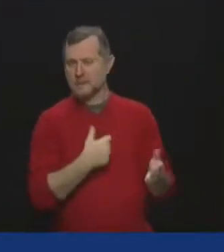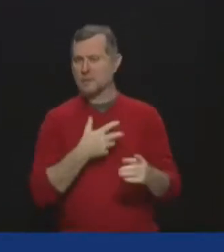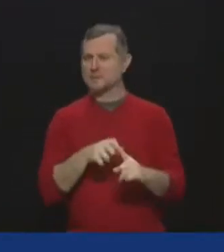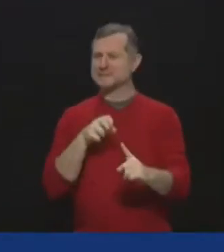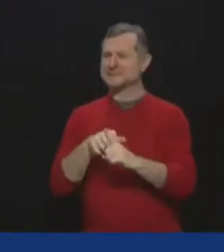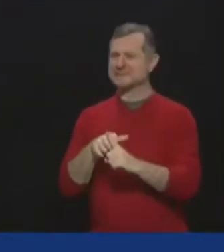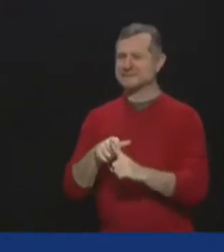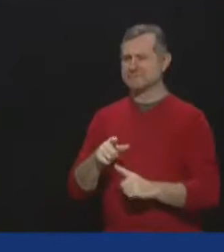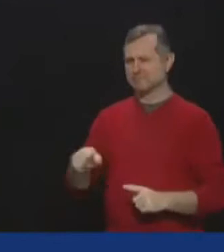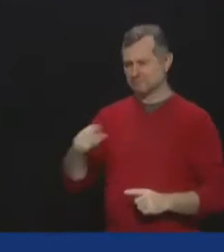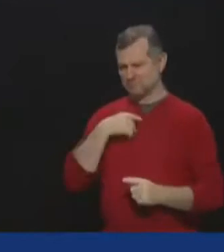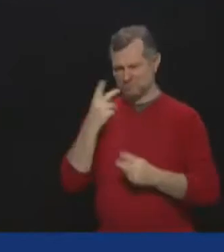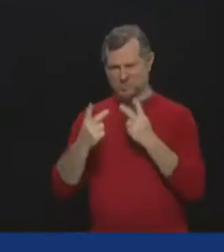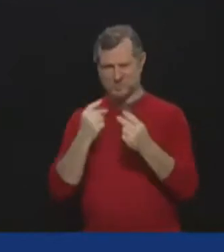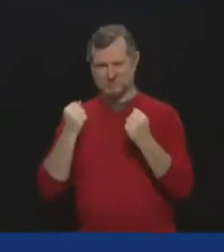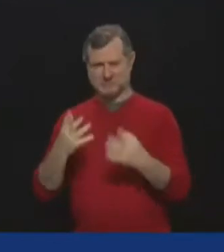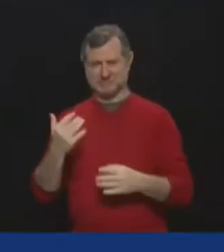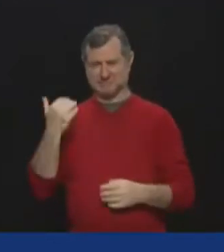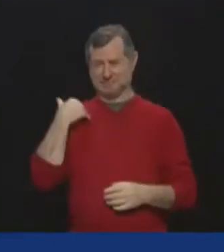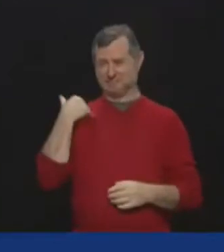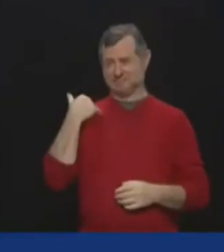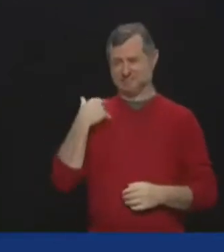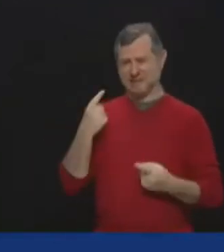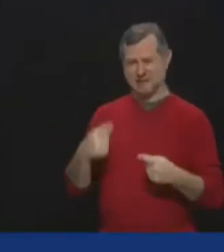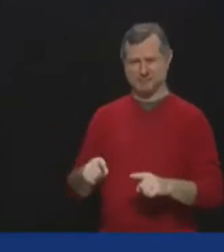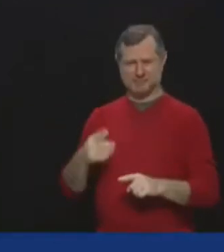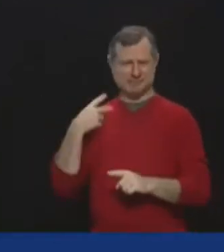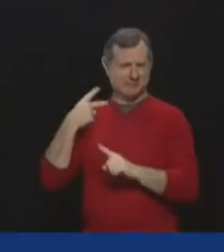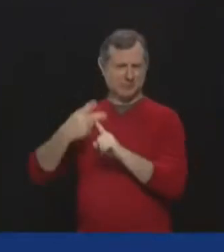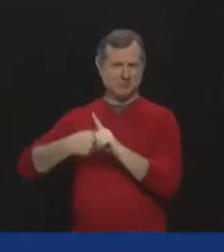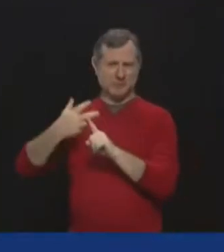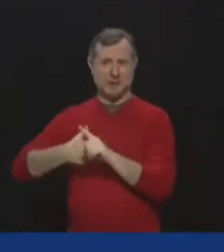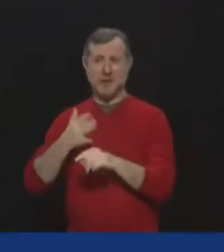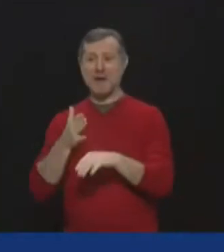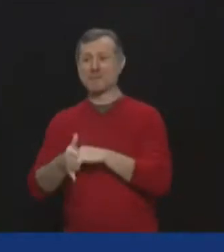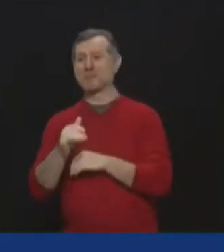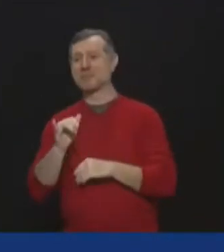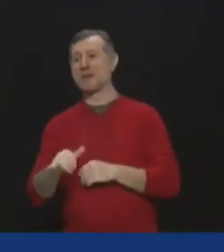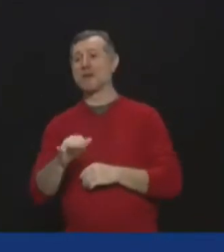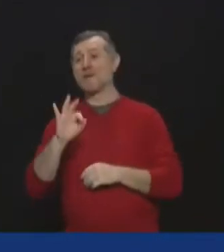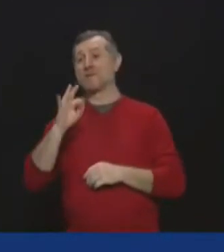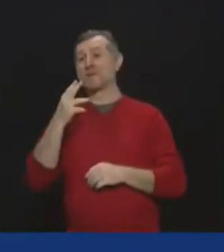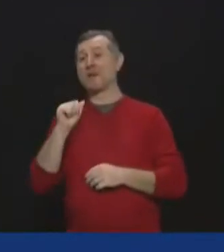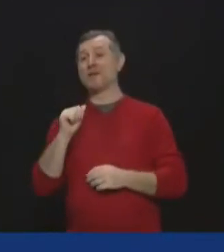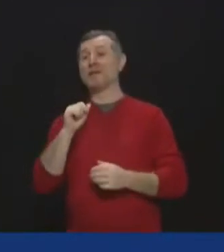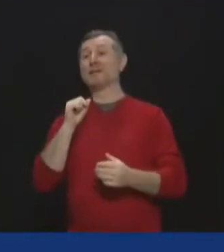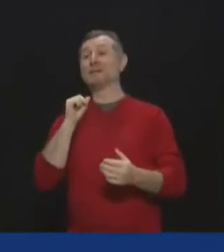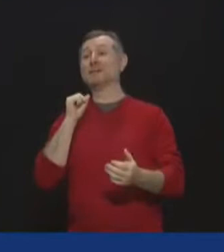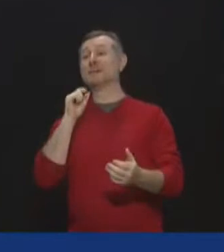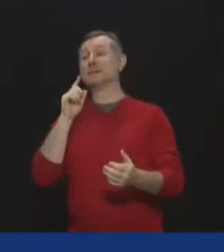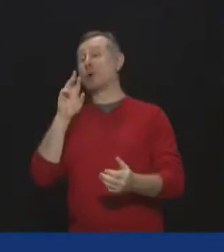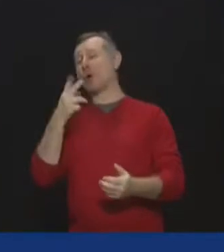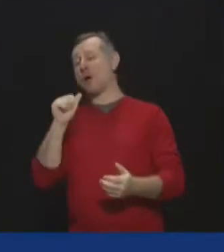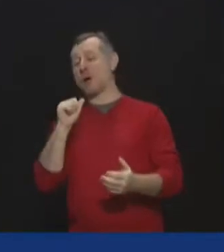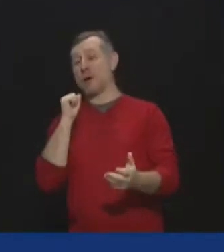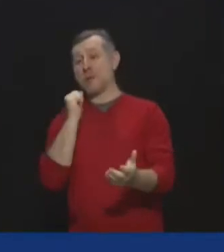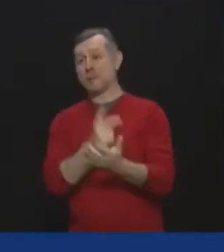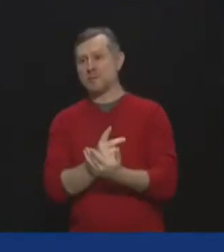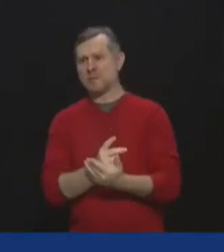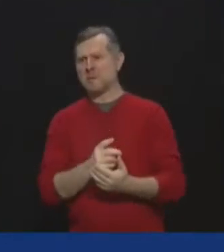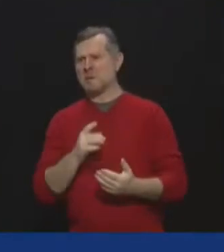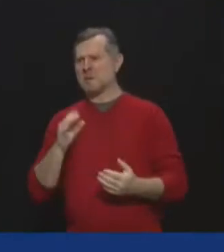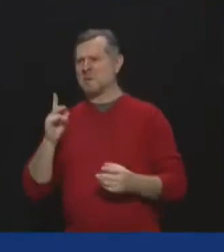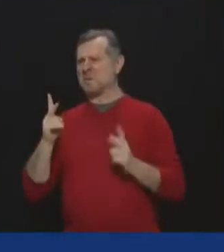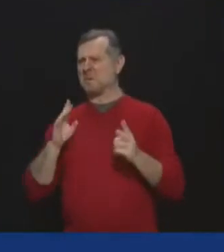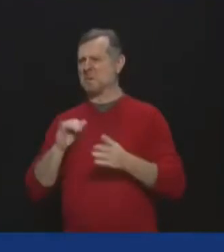saw happen during that couple-month period right after the Reproductive Care Act was passed. Everybody was all agitated. We saw this around our state, and you